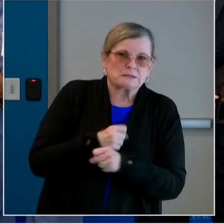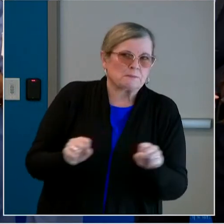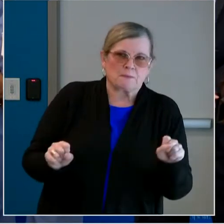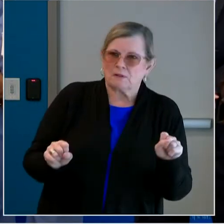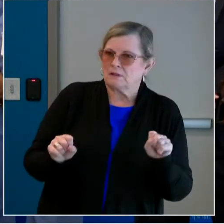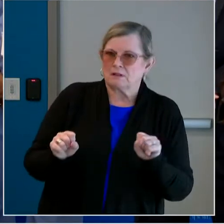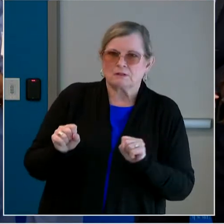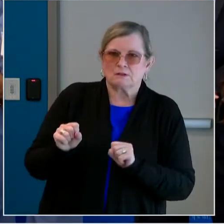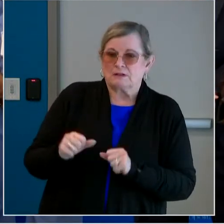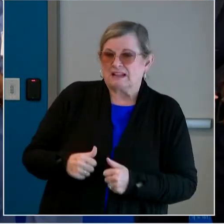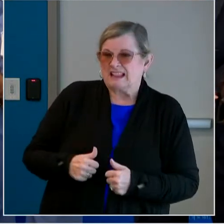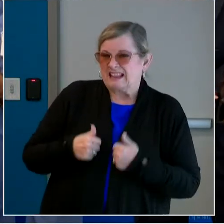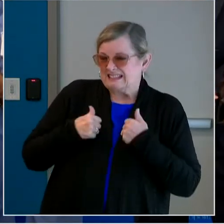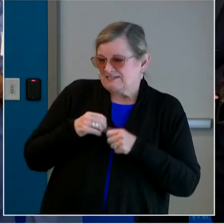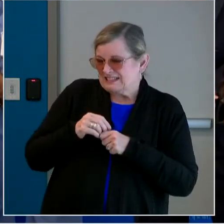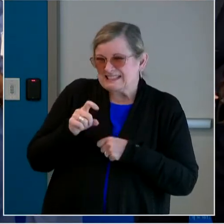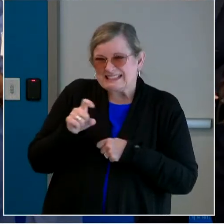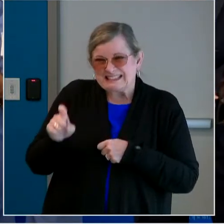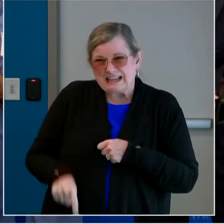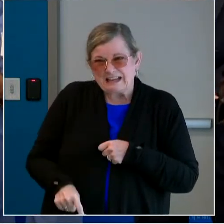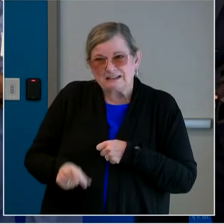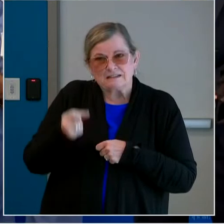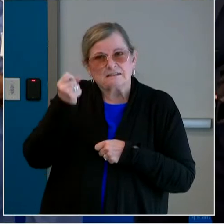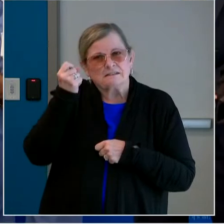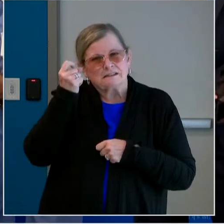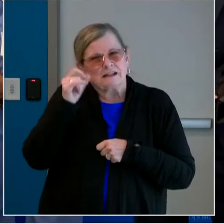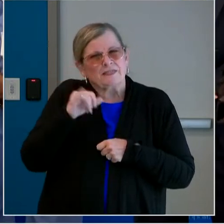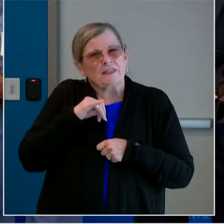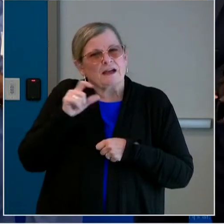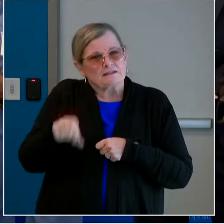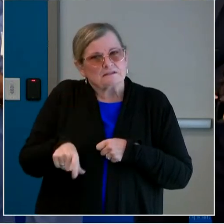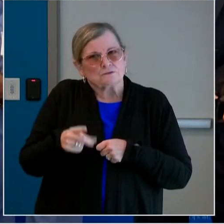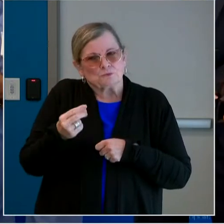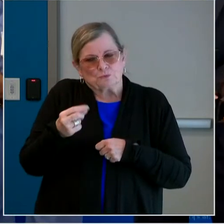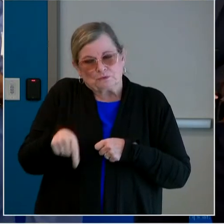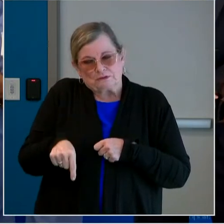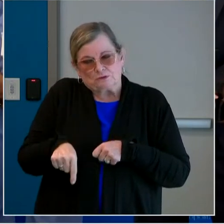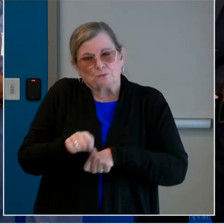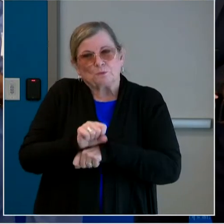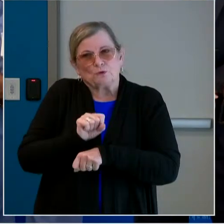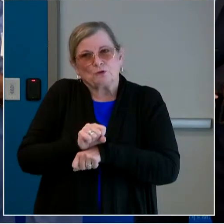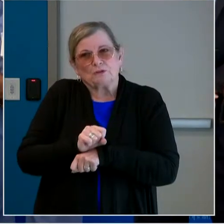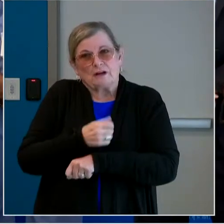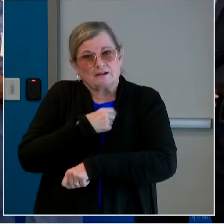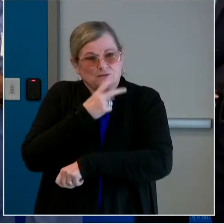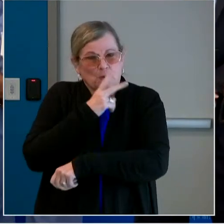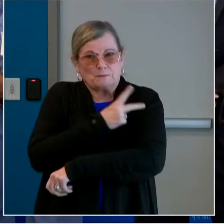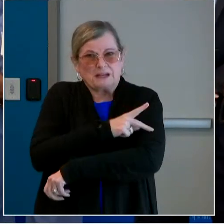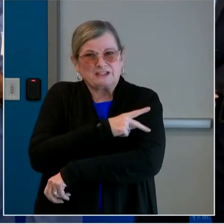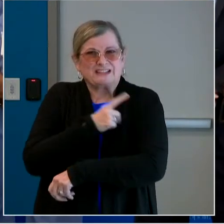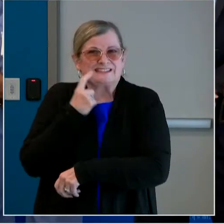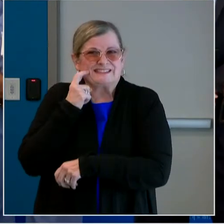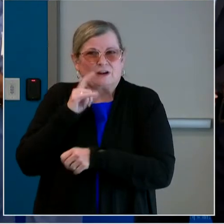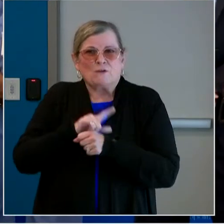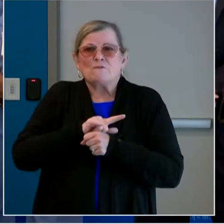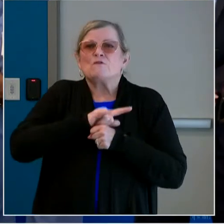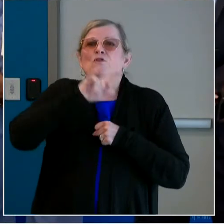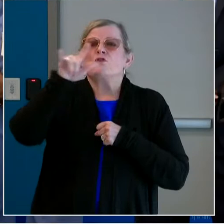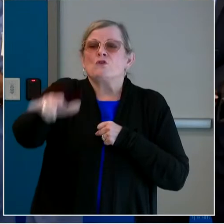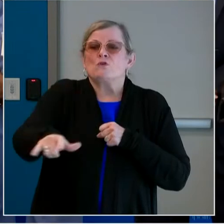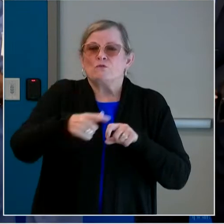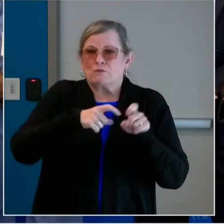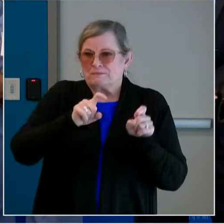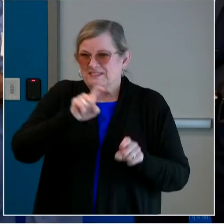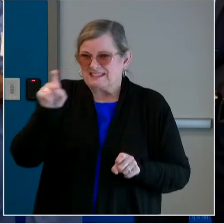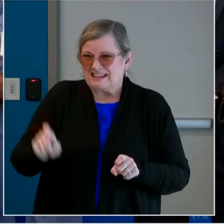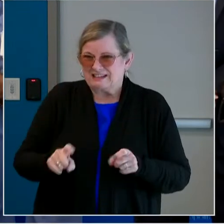But this is why we do this work. This is why I do this work. It is for the patient I saw who flew from Texas using money that friends and family scraped